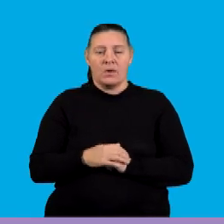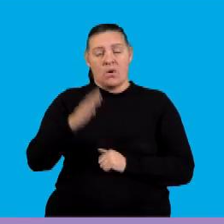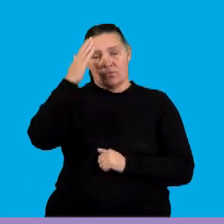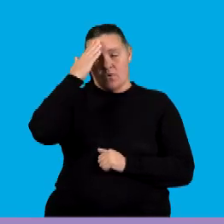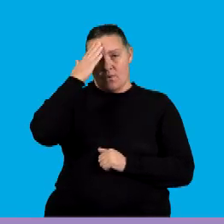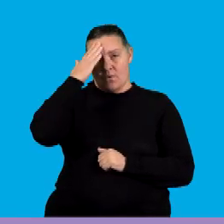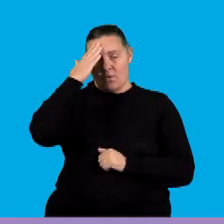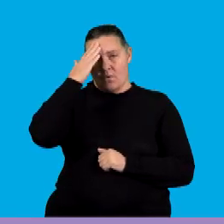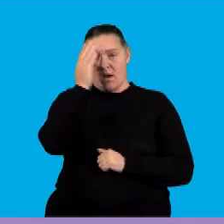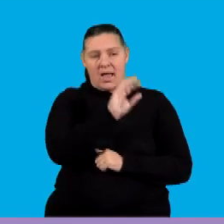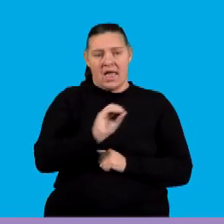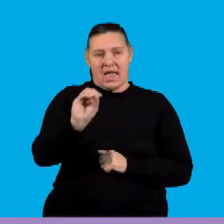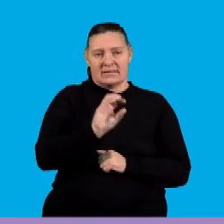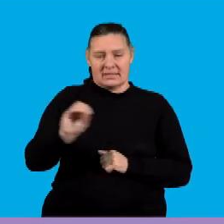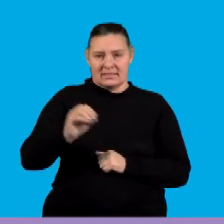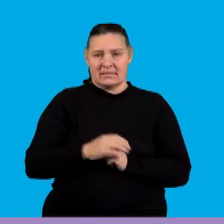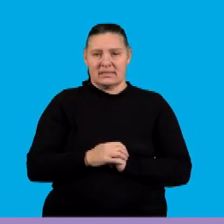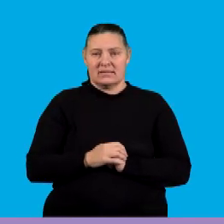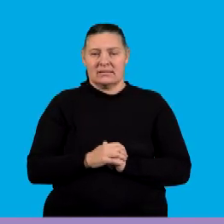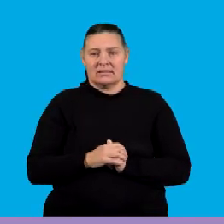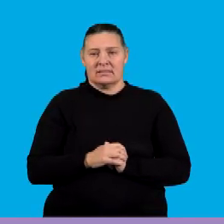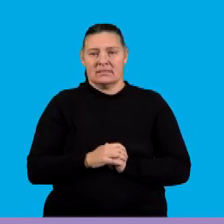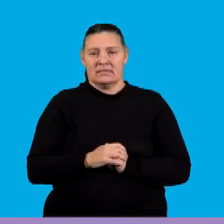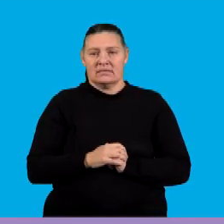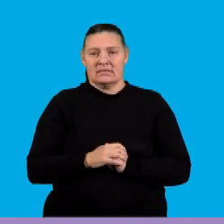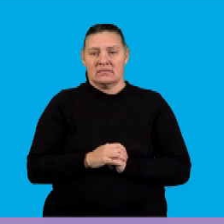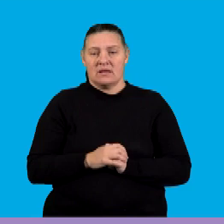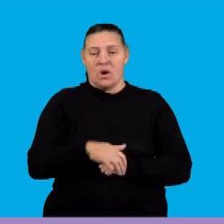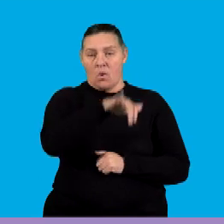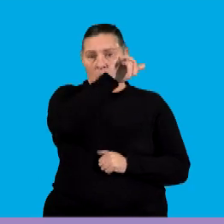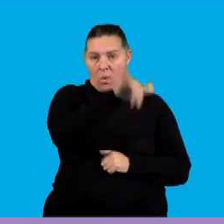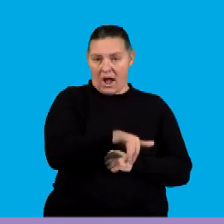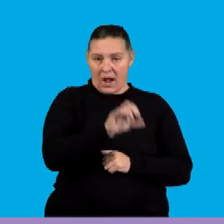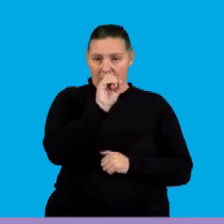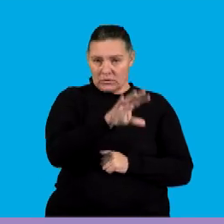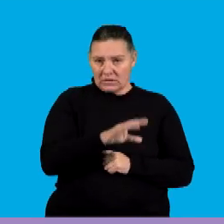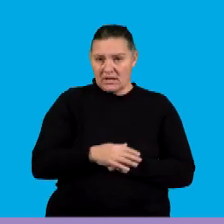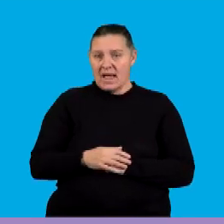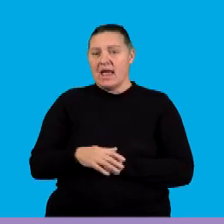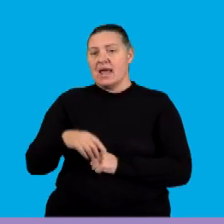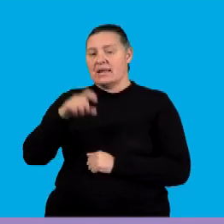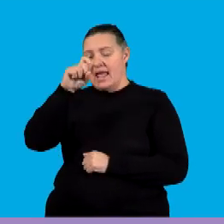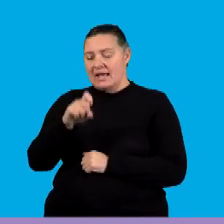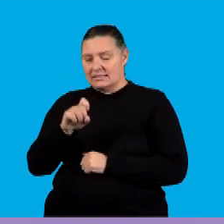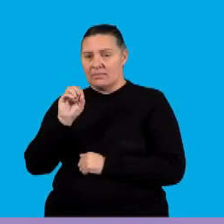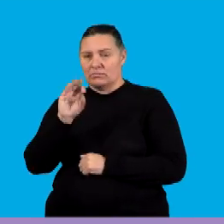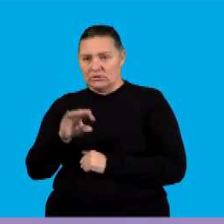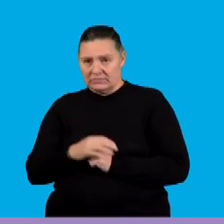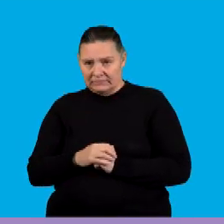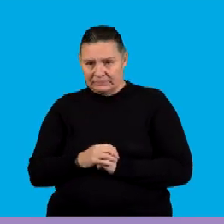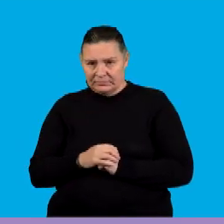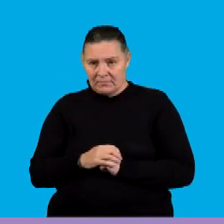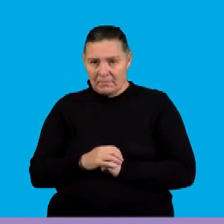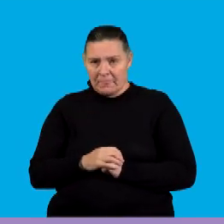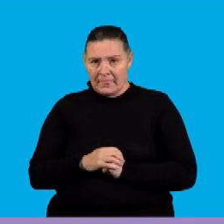So we know that we are going to substitute we are going to substitute y, we're going to substitute the